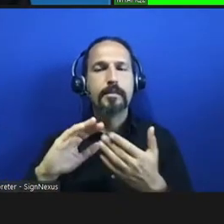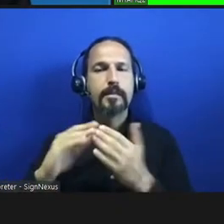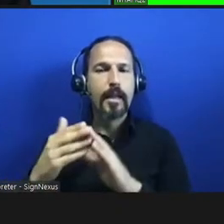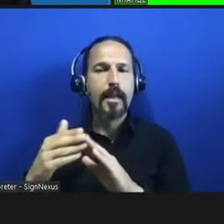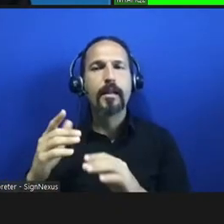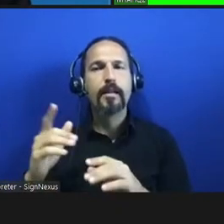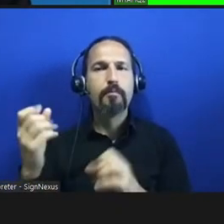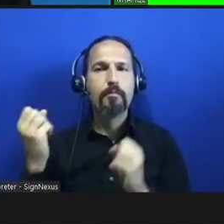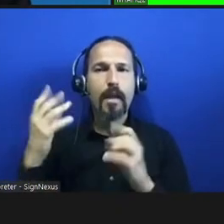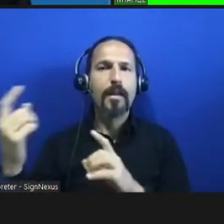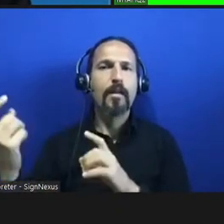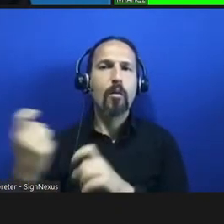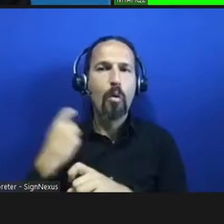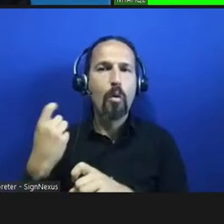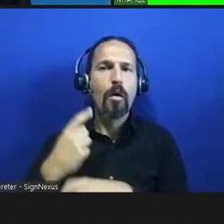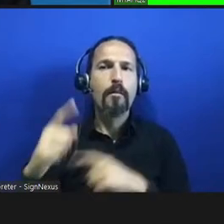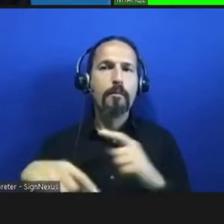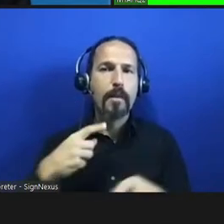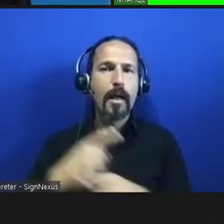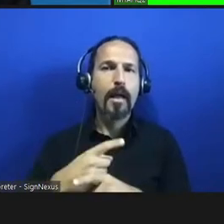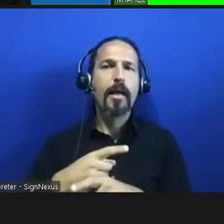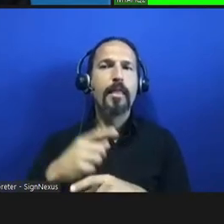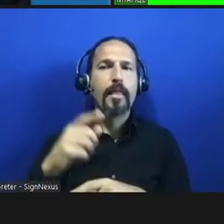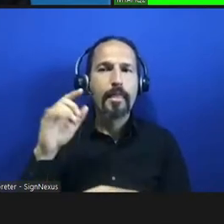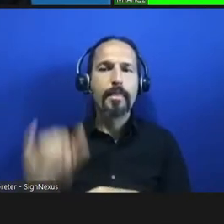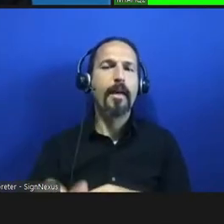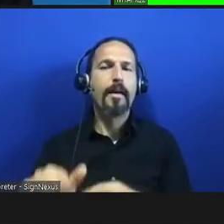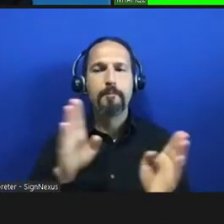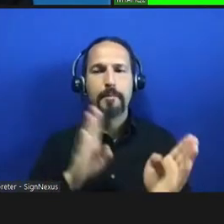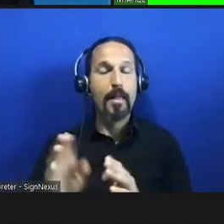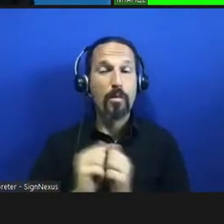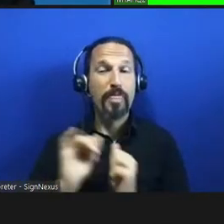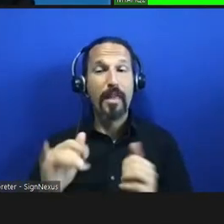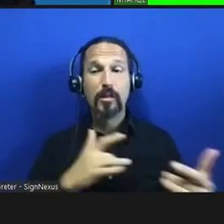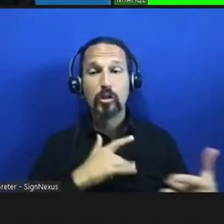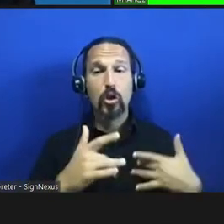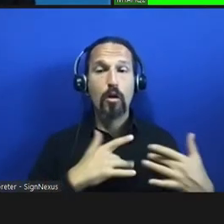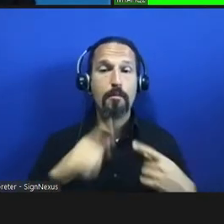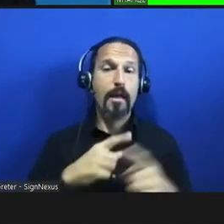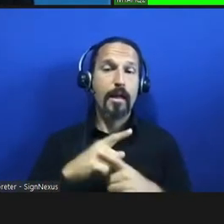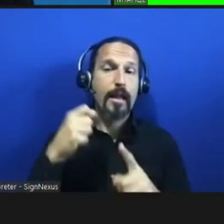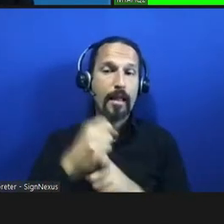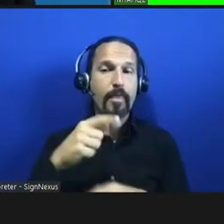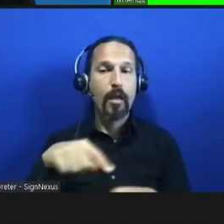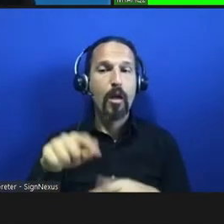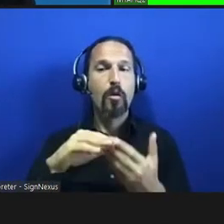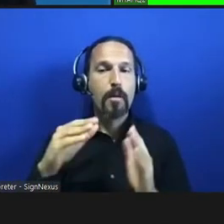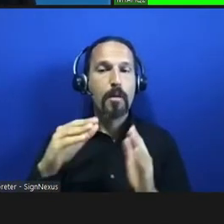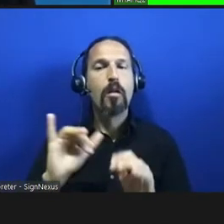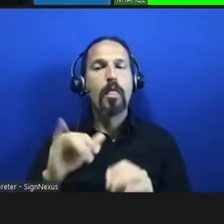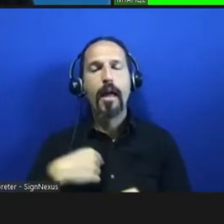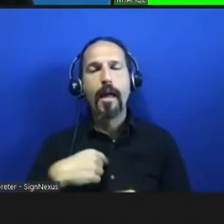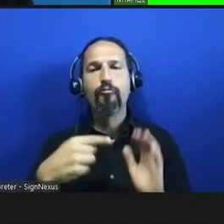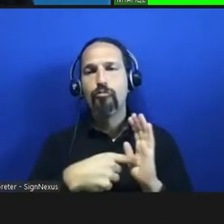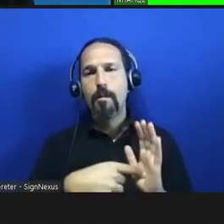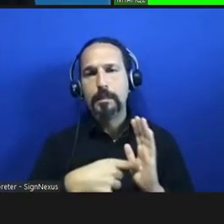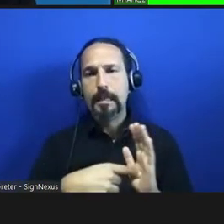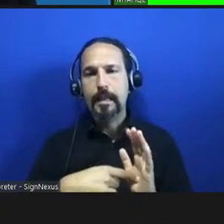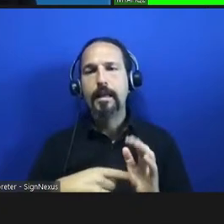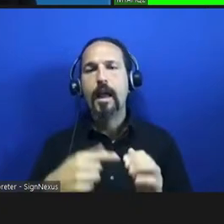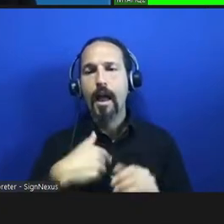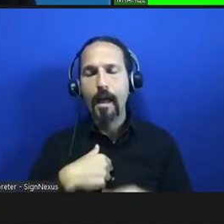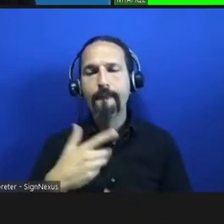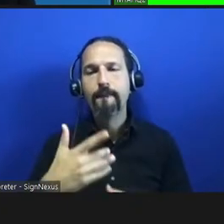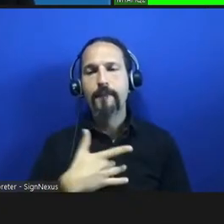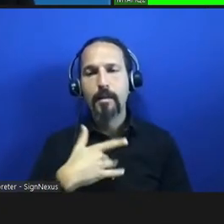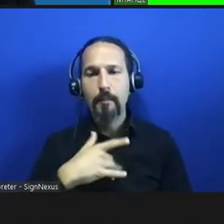valuable feedback on the congestion price and plan with concerns of the impacts of communities like the one I represent I believe